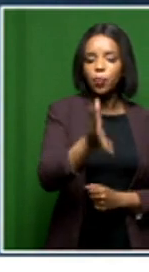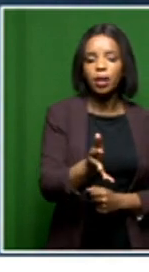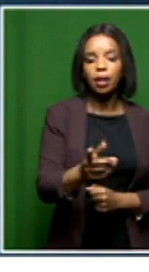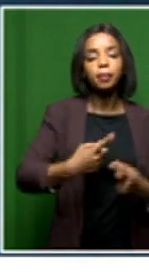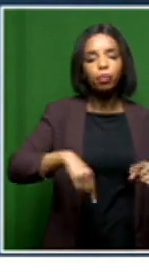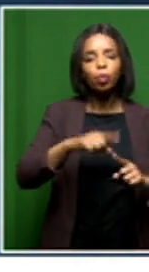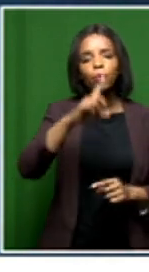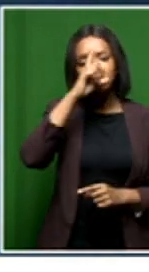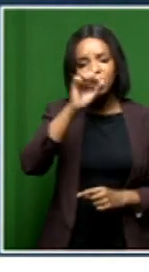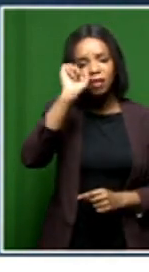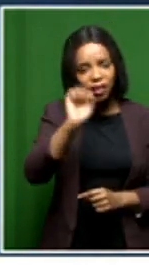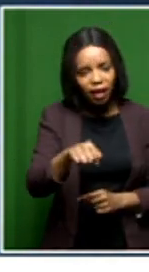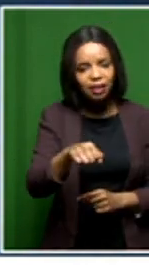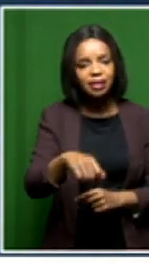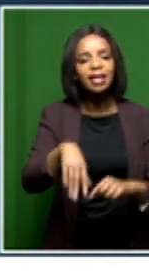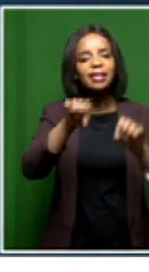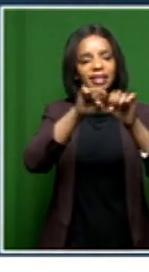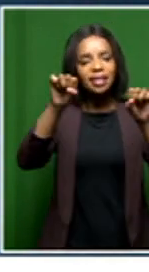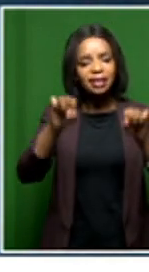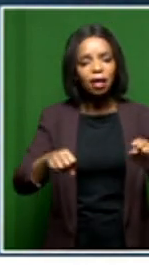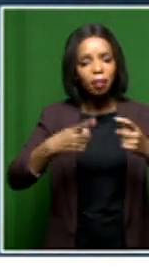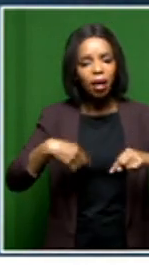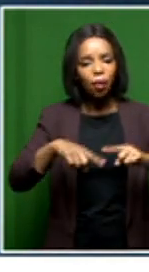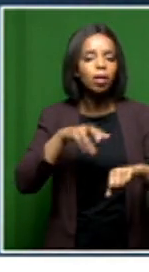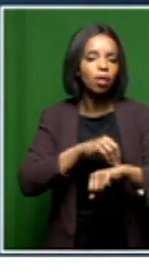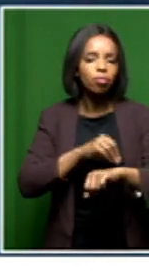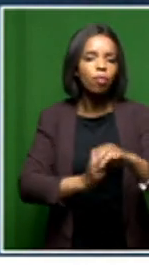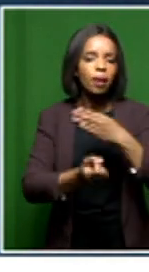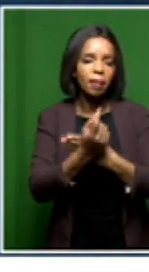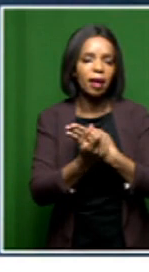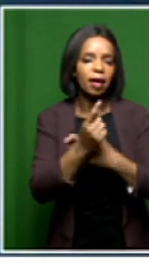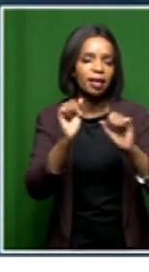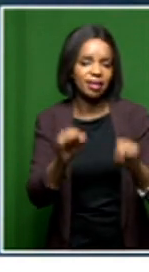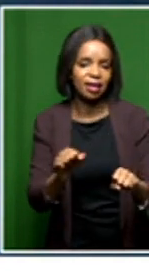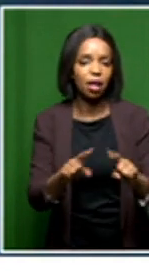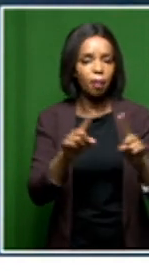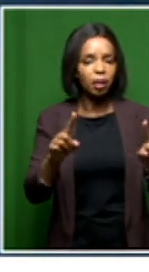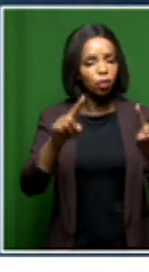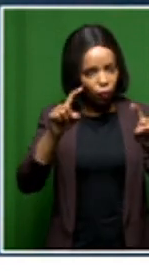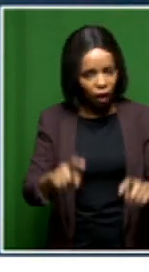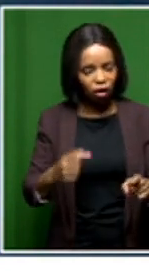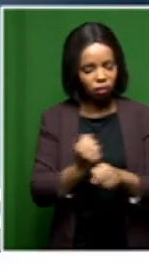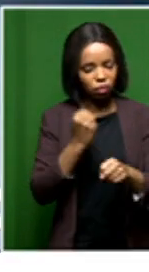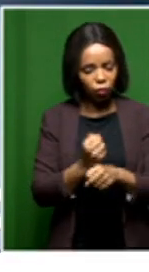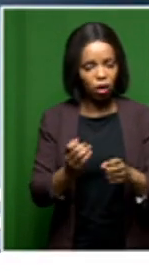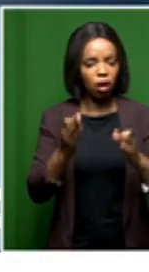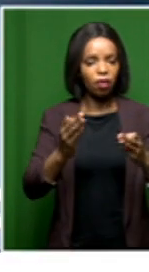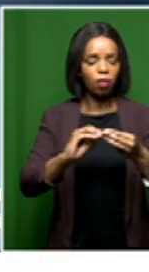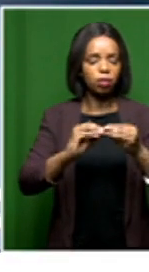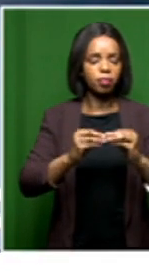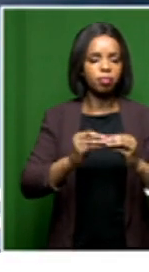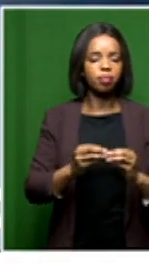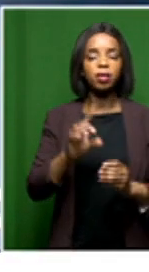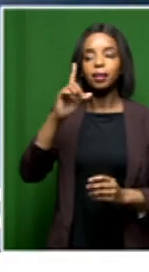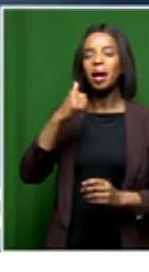teething problems, but let us work towards ensuring that we make it perfect at the end of the day. All right, Monde, let me have a